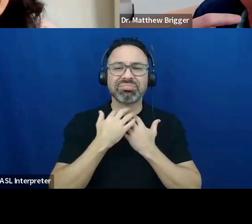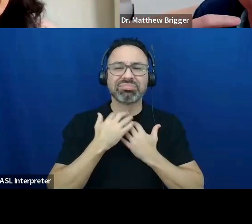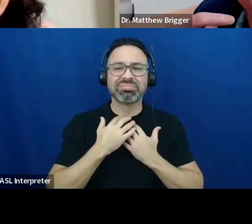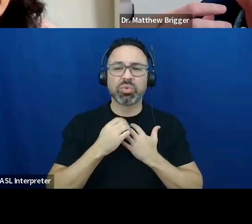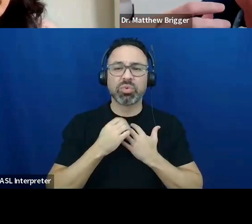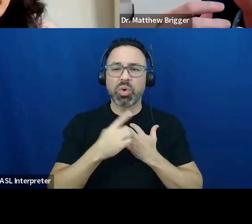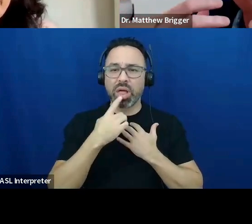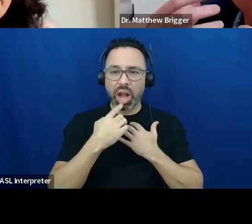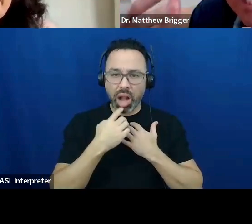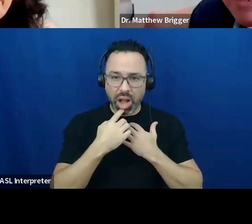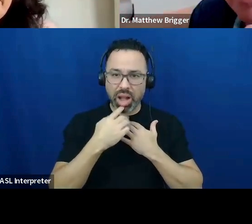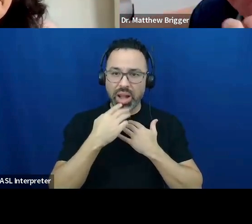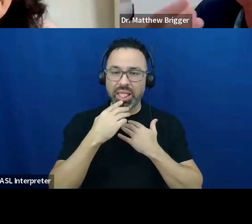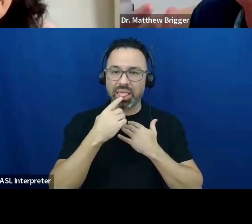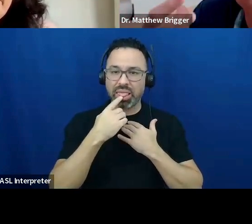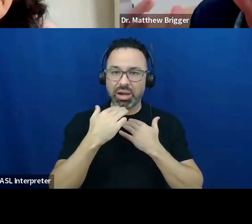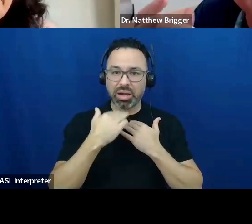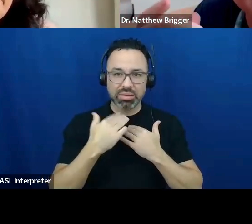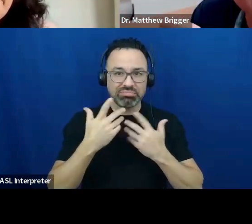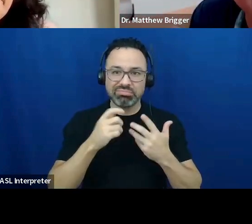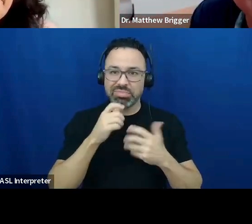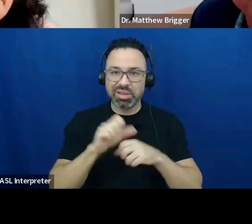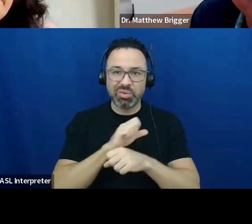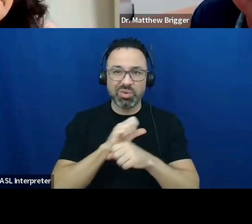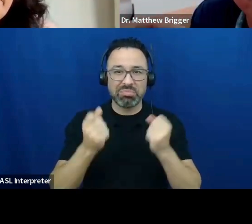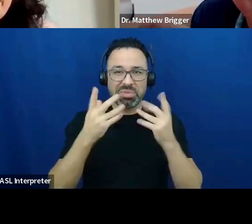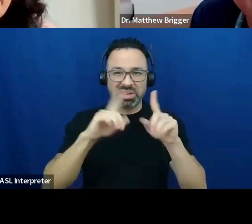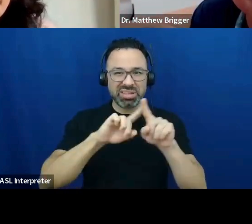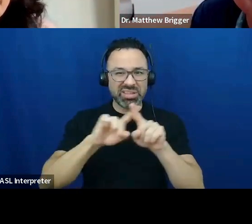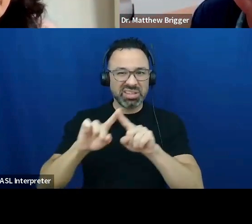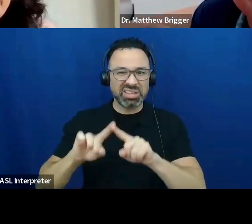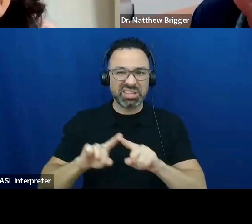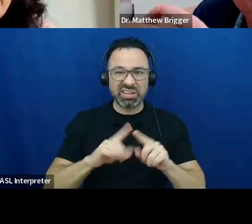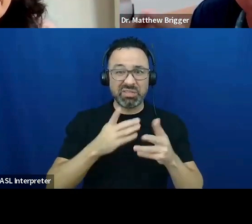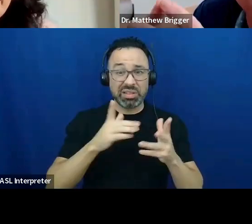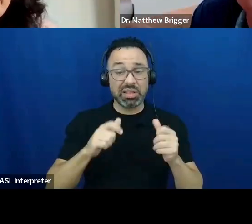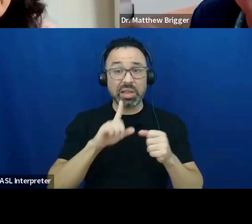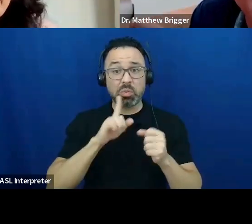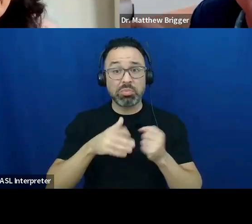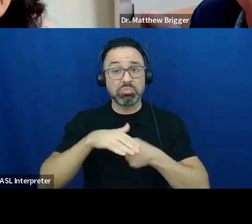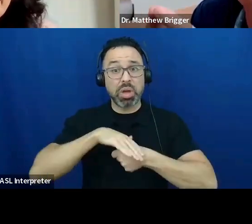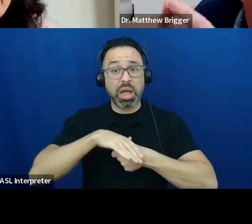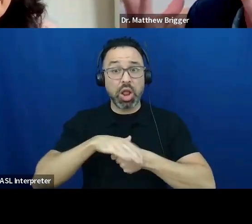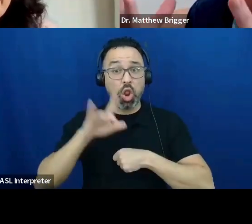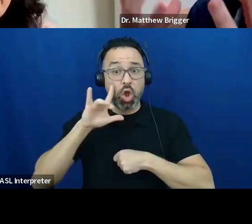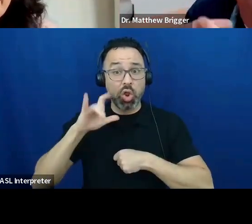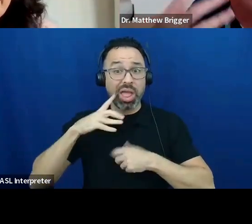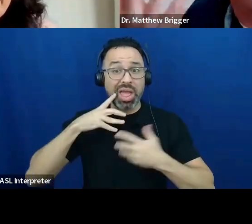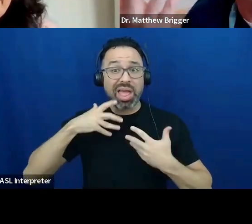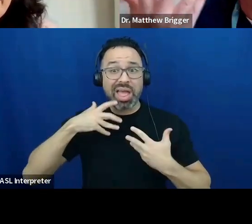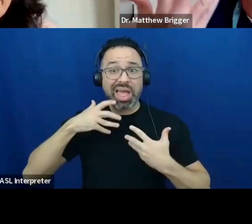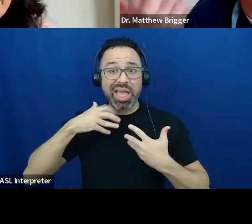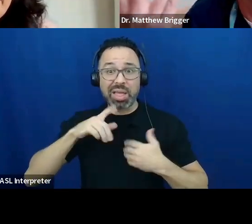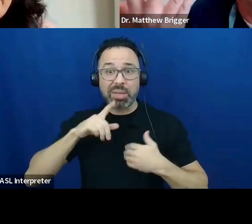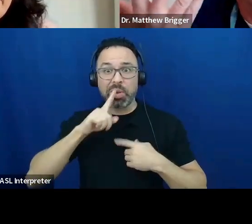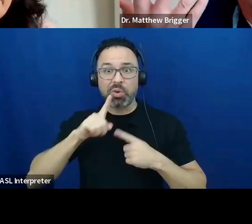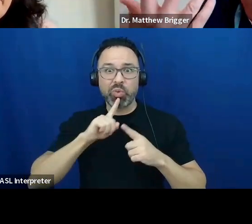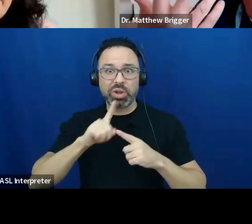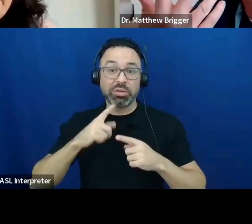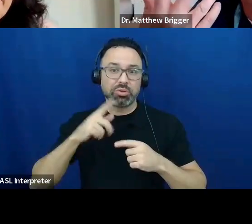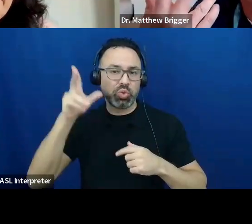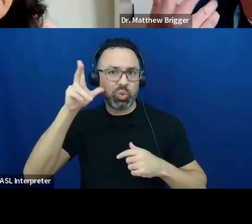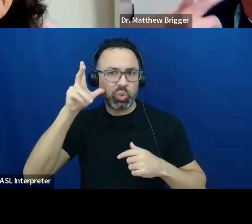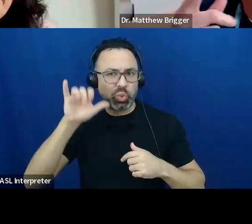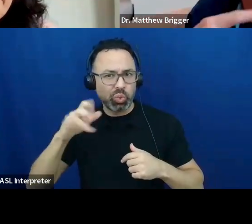tongue-based collapse. There are a number of different entities that can be masquerading as secretions, because that's what you